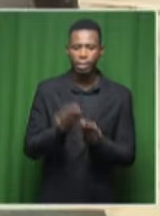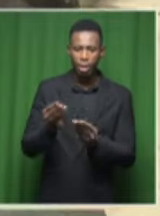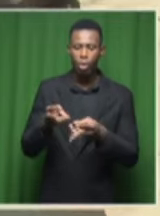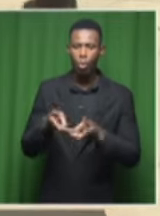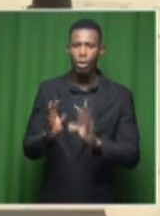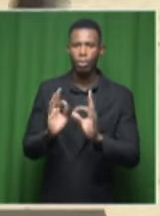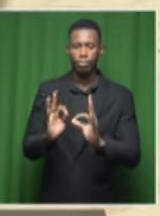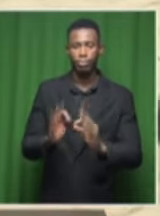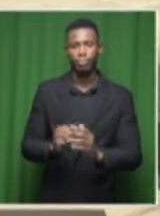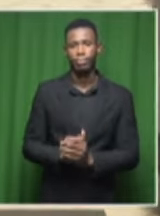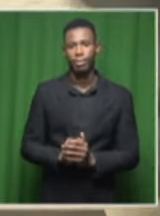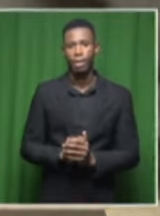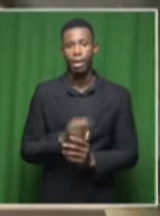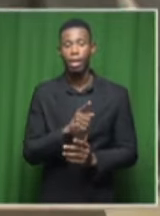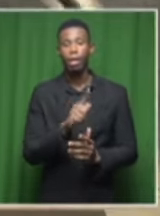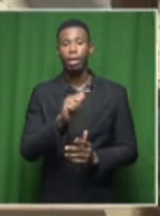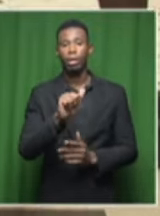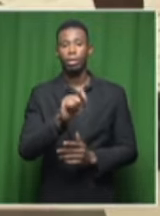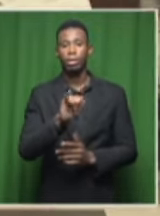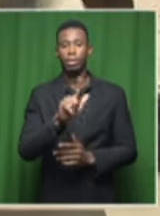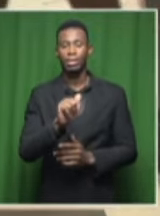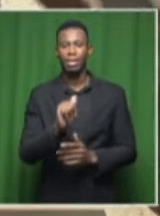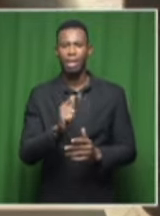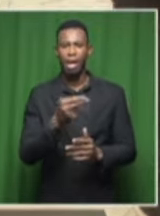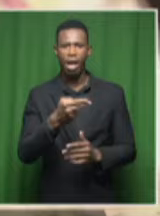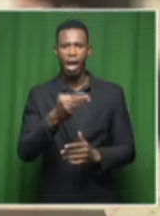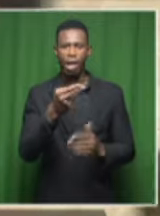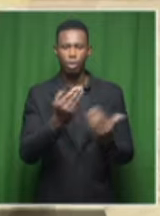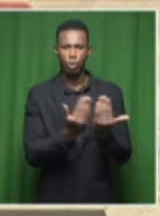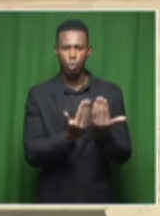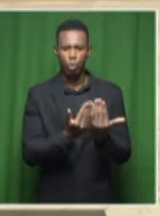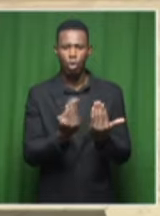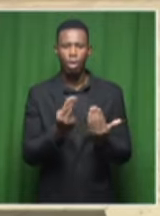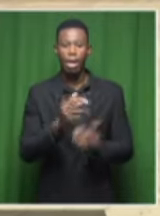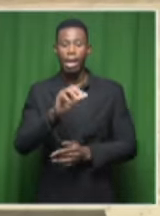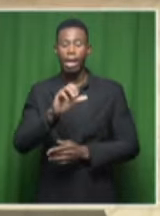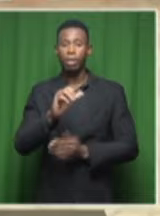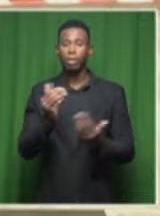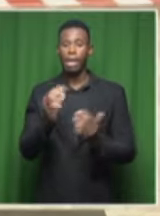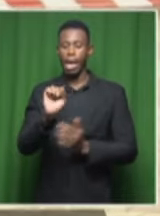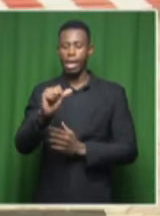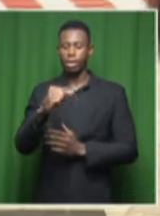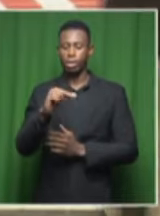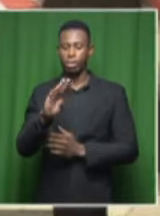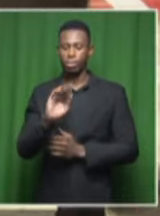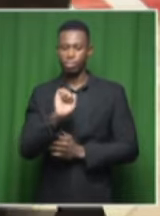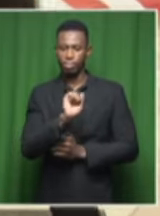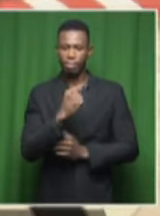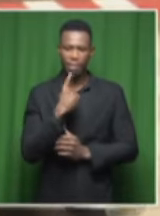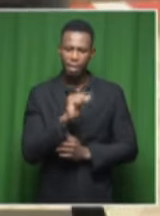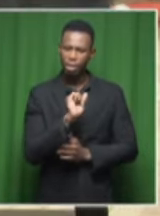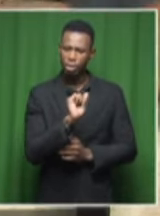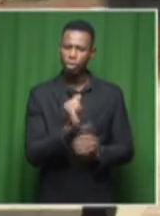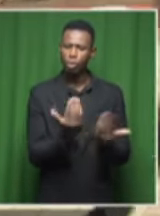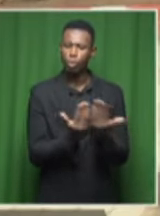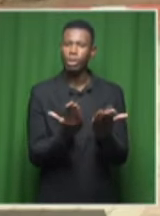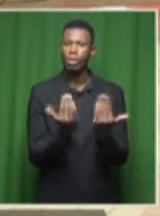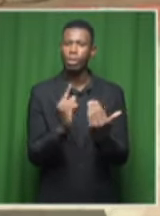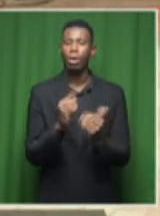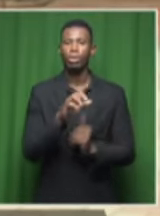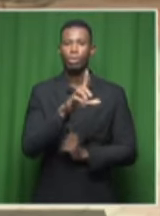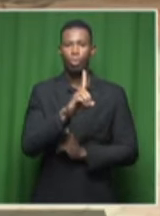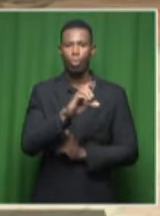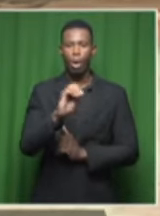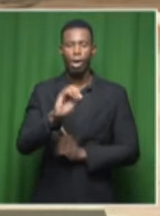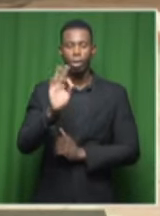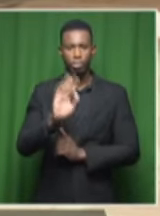School SGB says with all the efforts invested in preparations, they are aiming for a 100% pass rate. The school produced